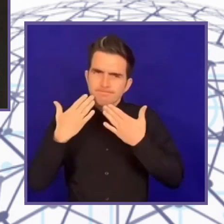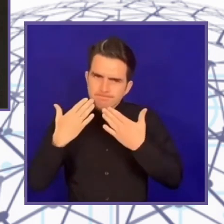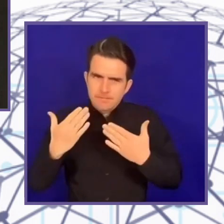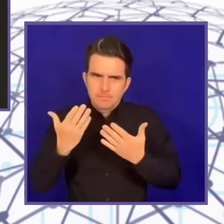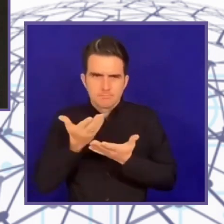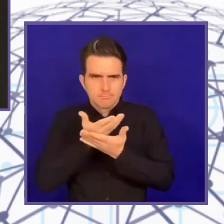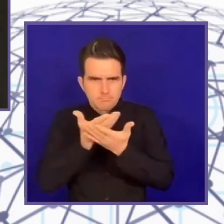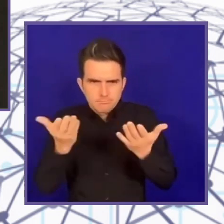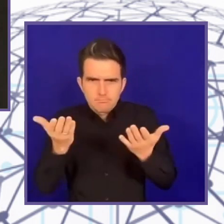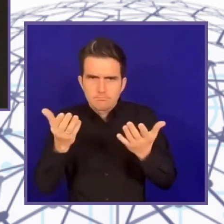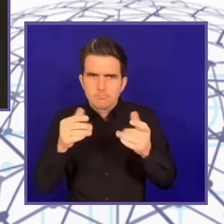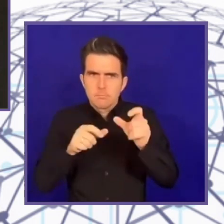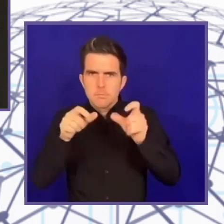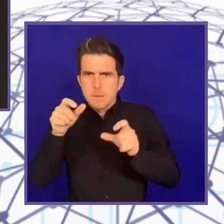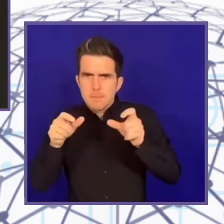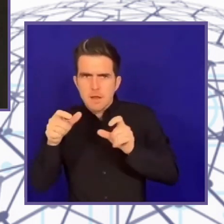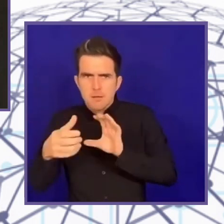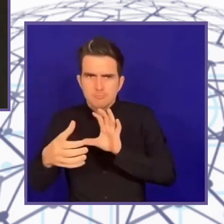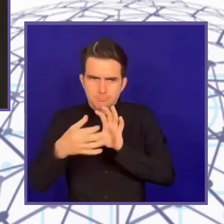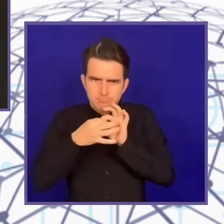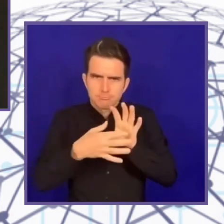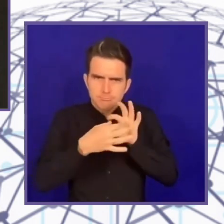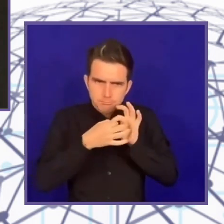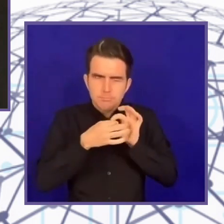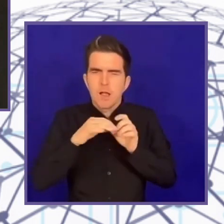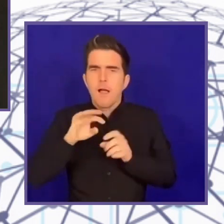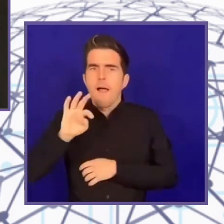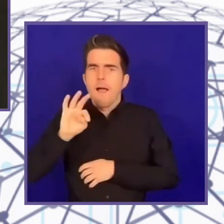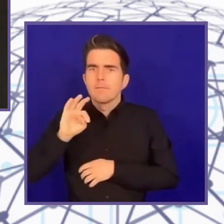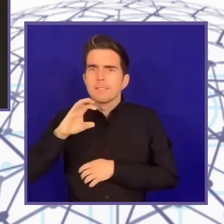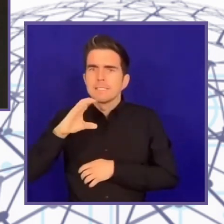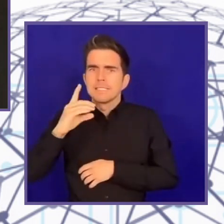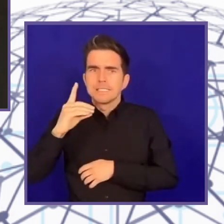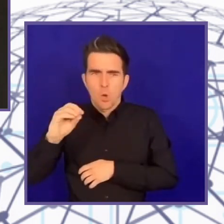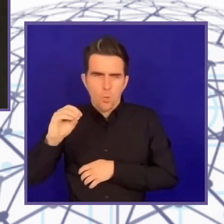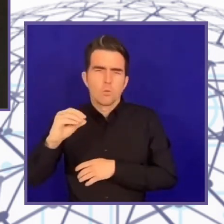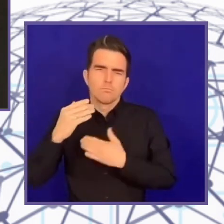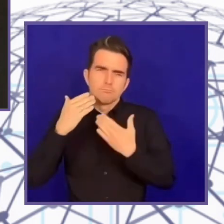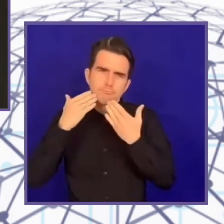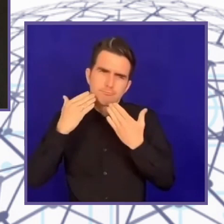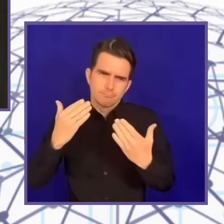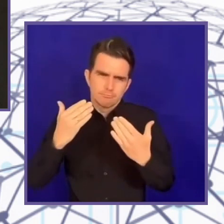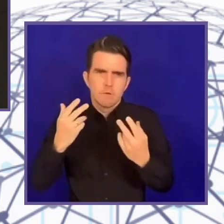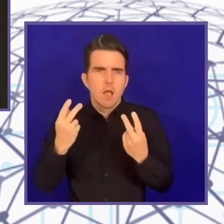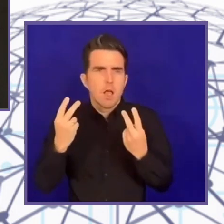Because, without those people, the programme would not simply exist.